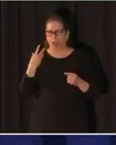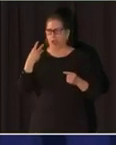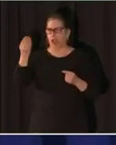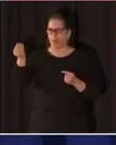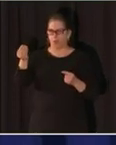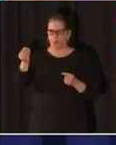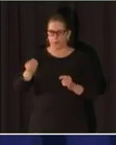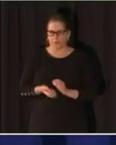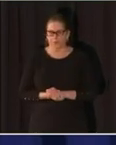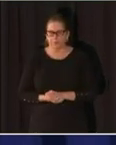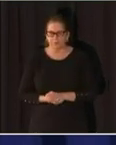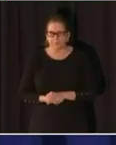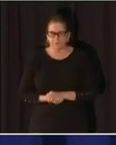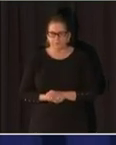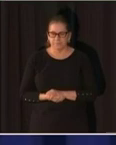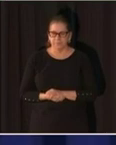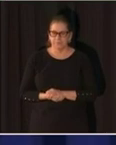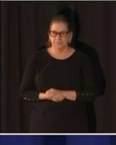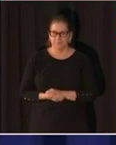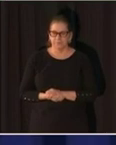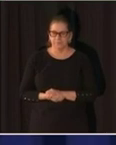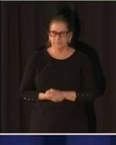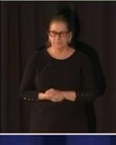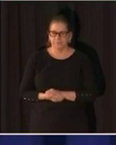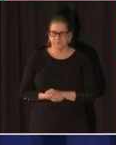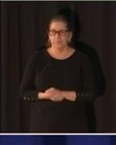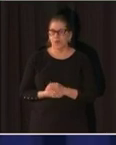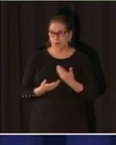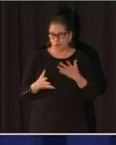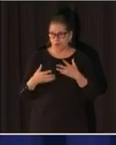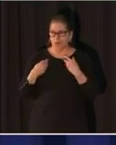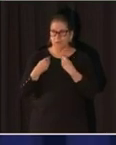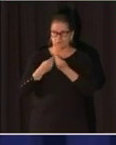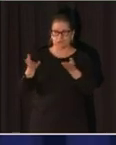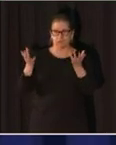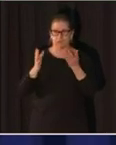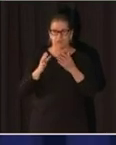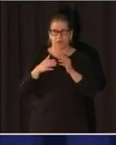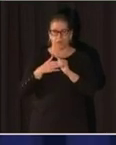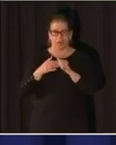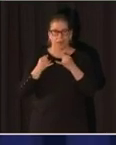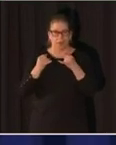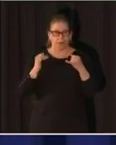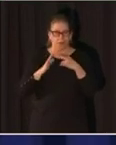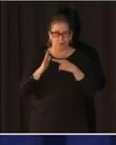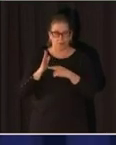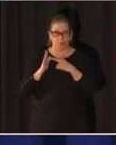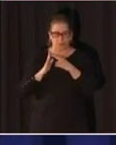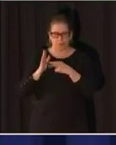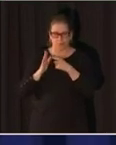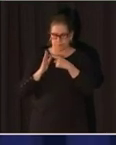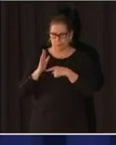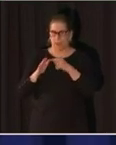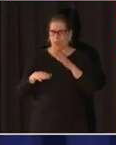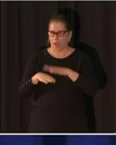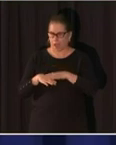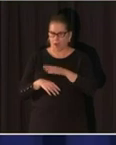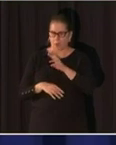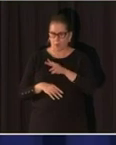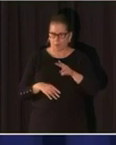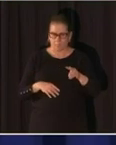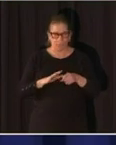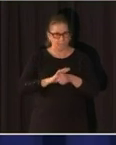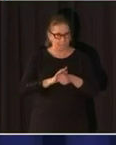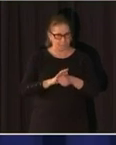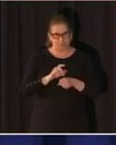we provided that guidance. We've also have a guidance document on our website that says which types